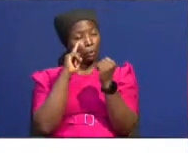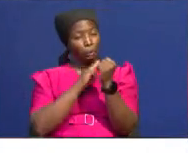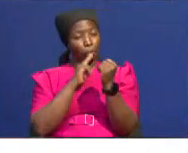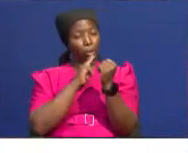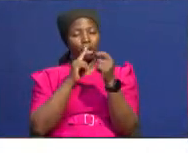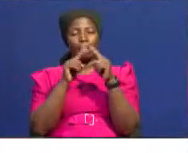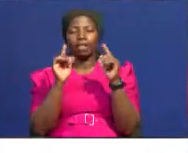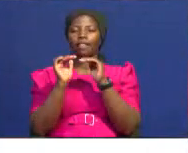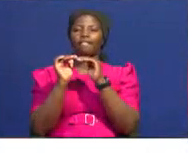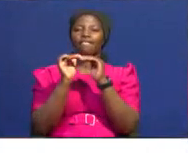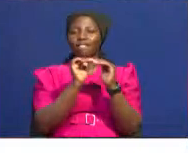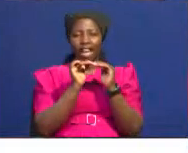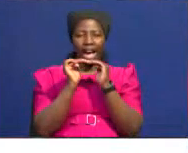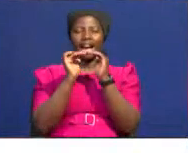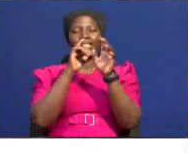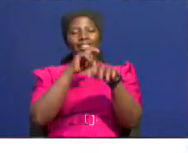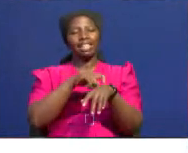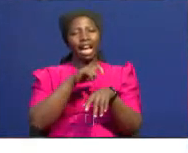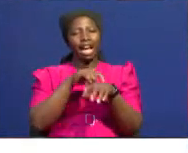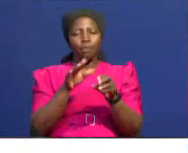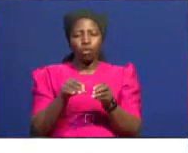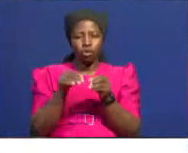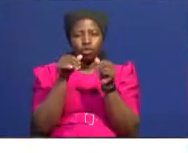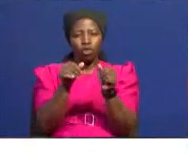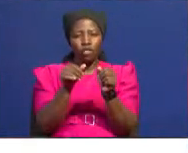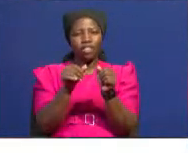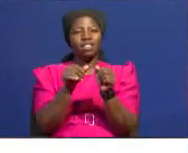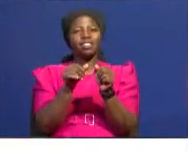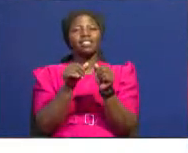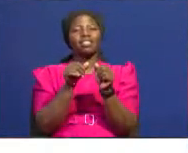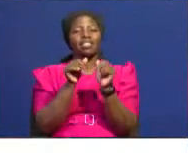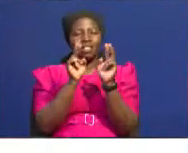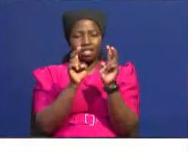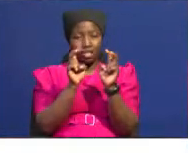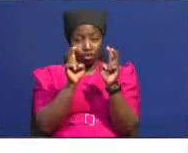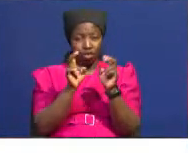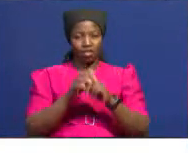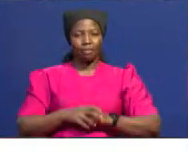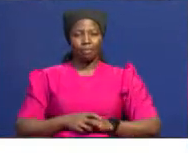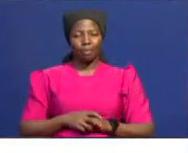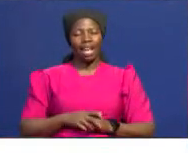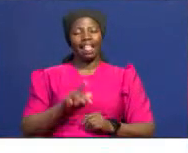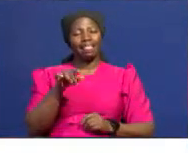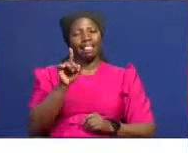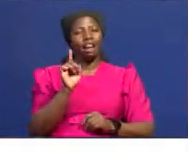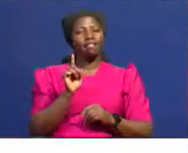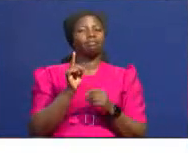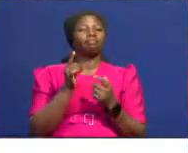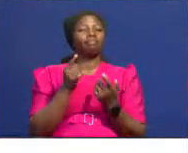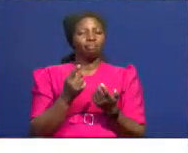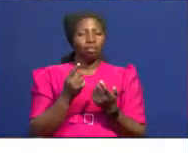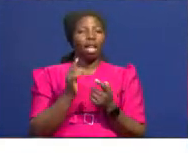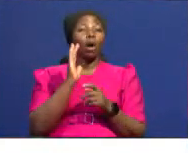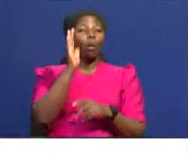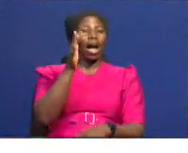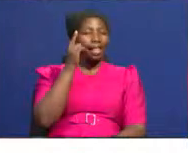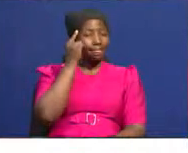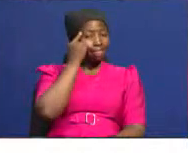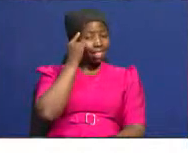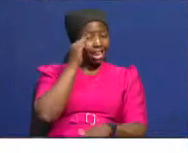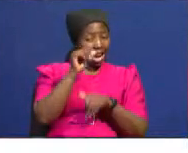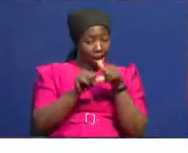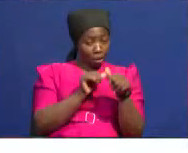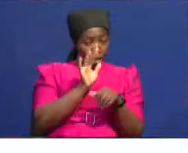fair when he dealt with situations. He would be considerate of